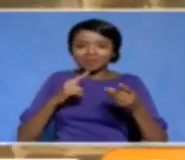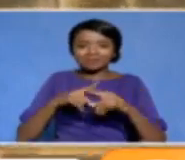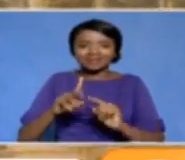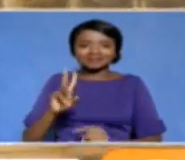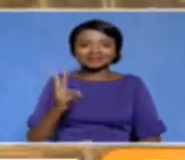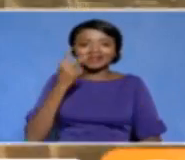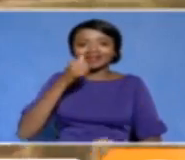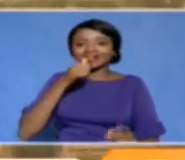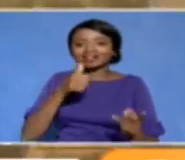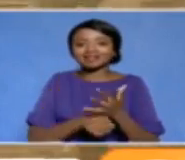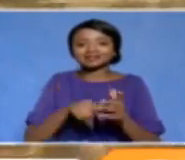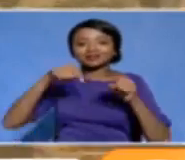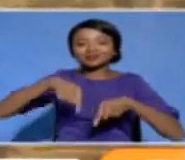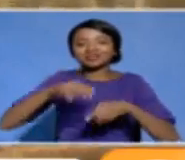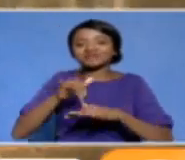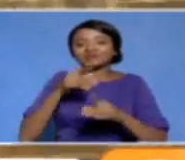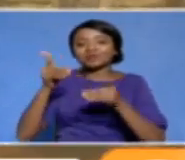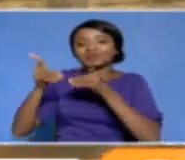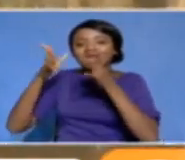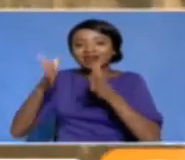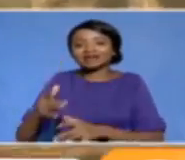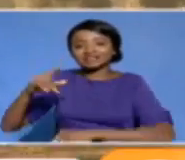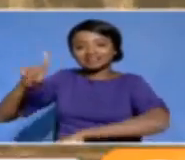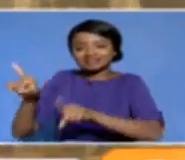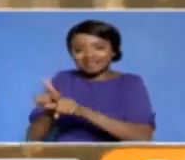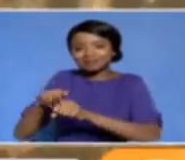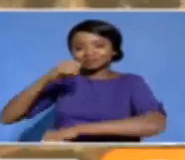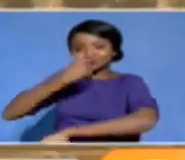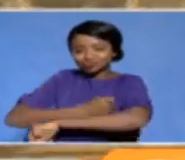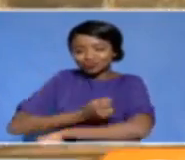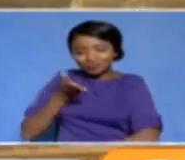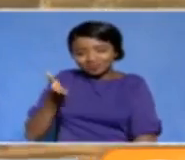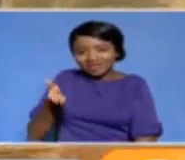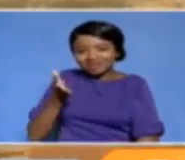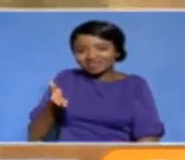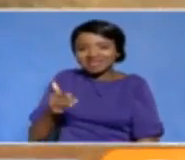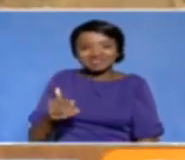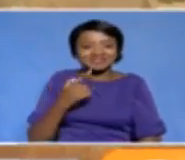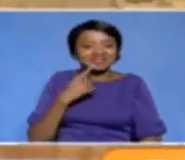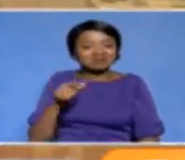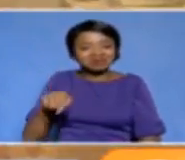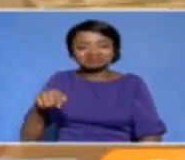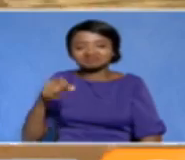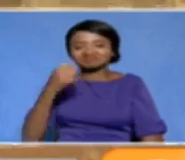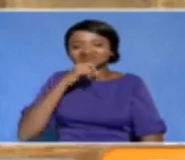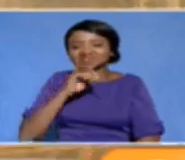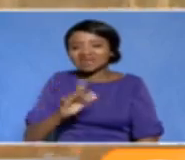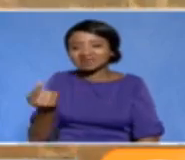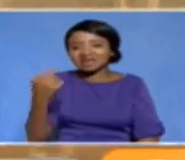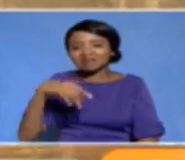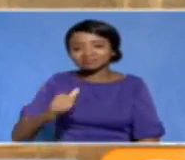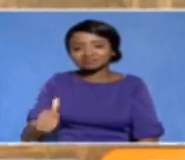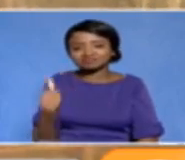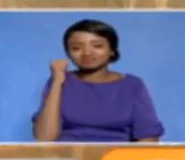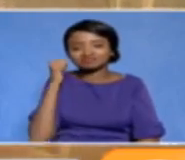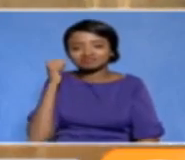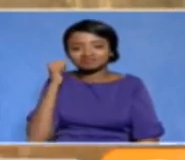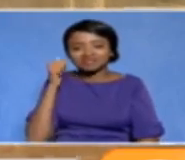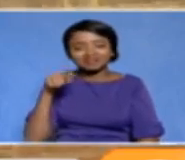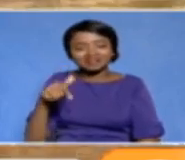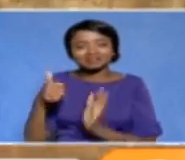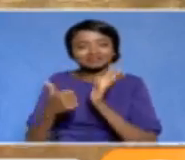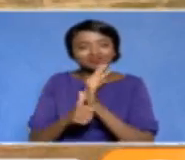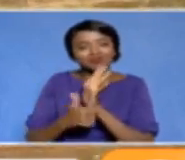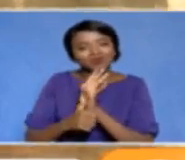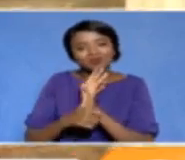today from the director of the same institution, denying them the chance to study here as only med stations was, as